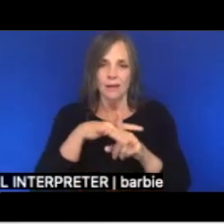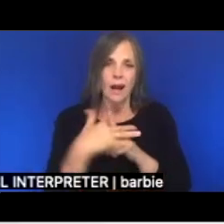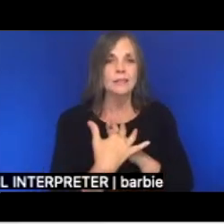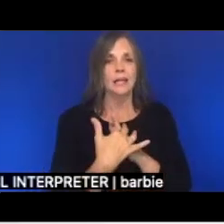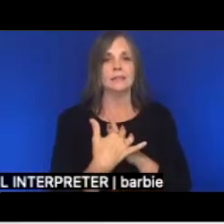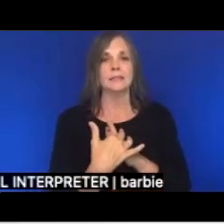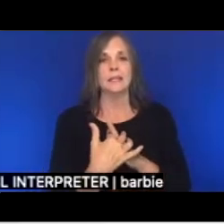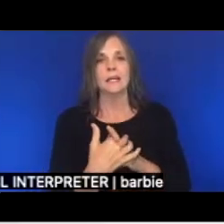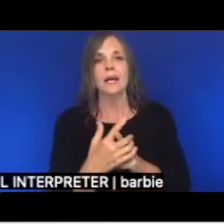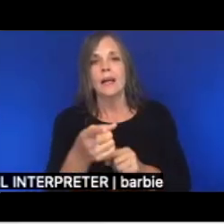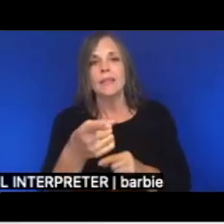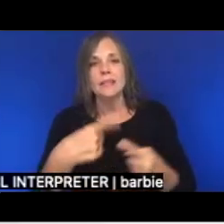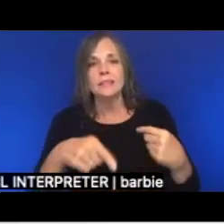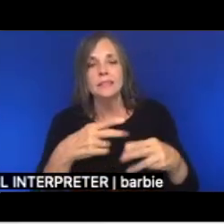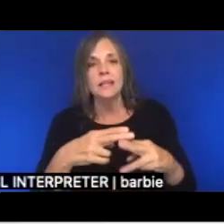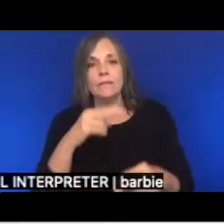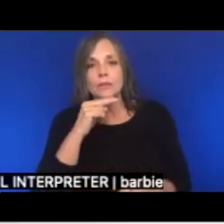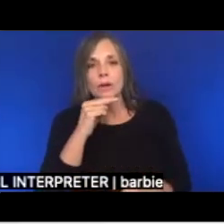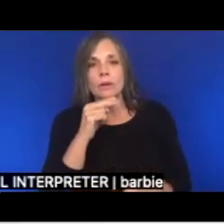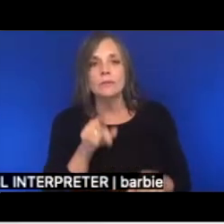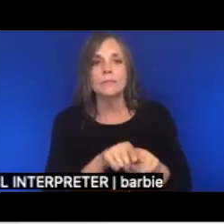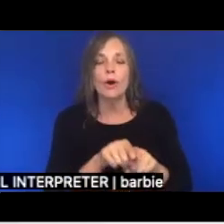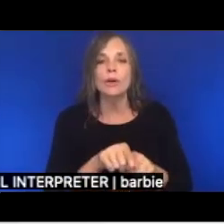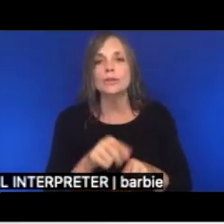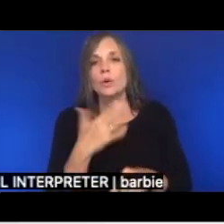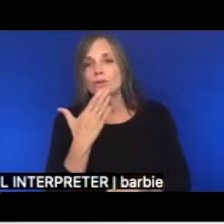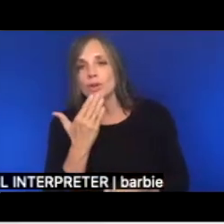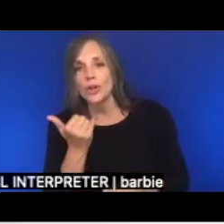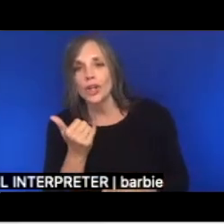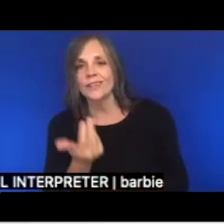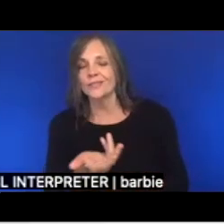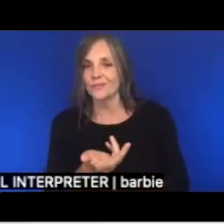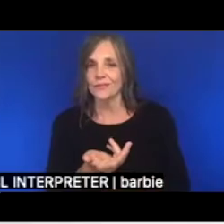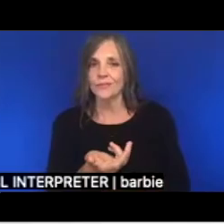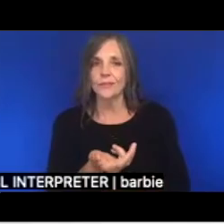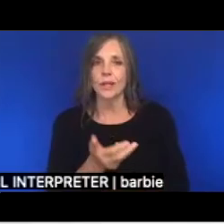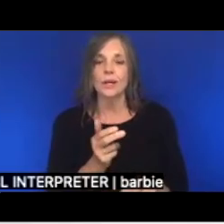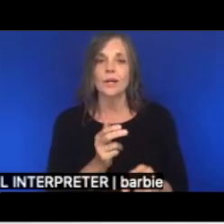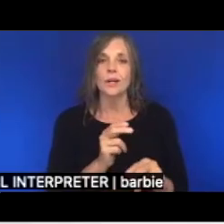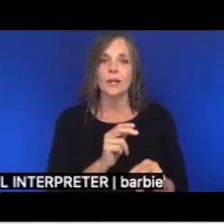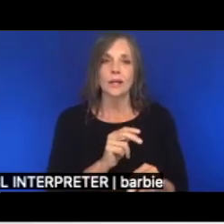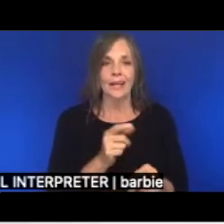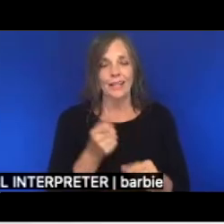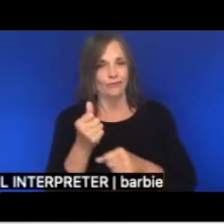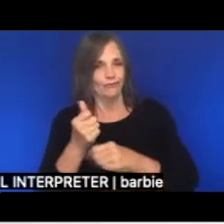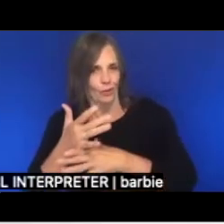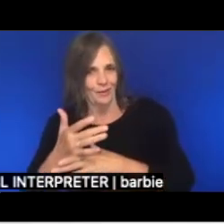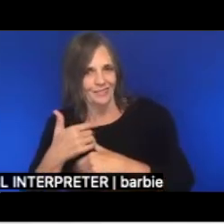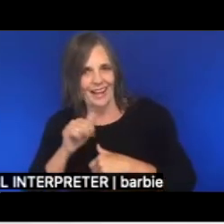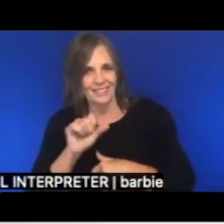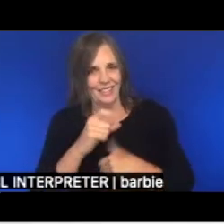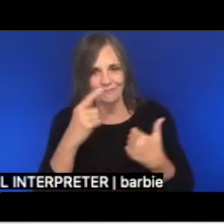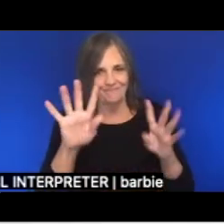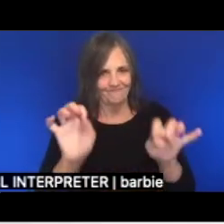for salt, but it's also for sugar. So how, at least in German sign language, I'm not sure, probably in